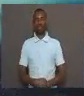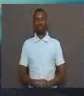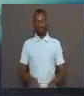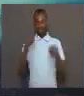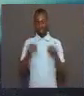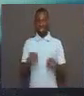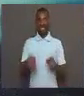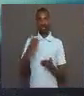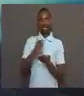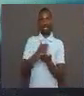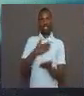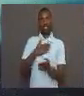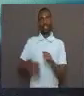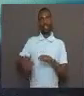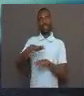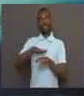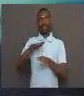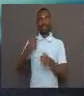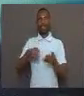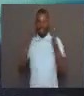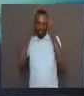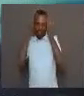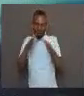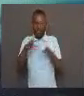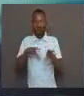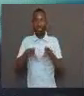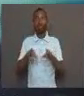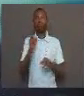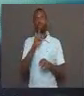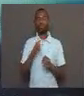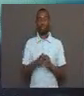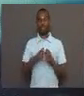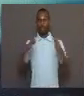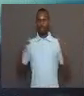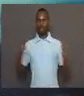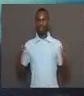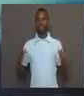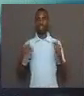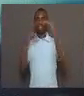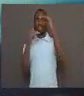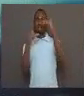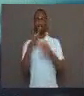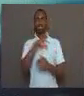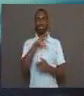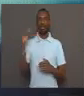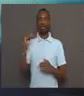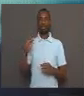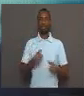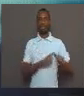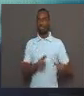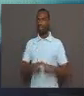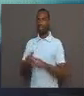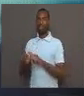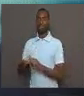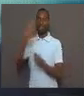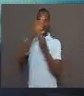Today's lesson will focus on elastic limits, the different types of